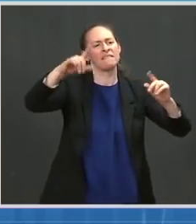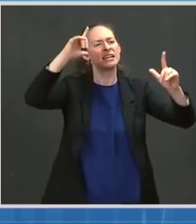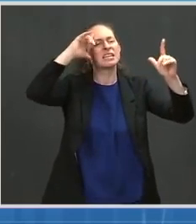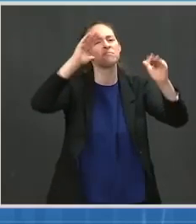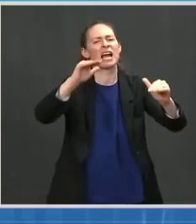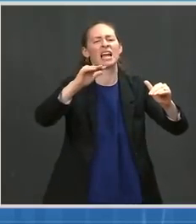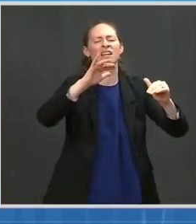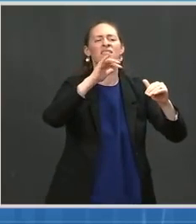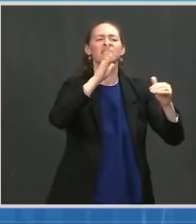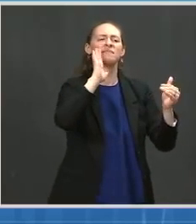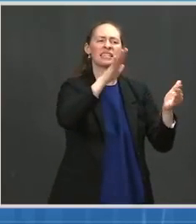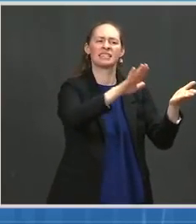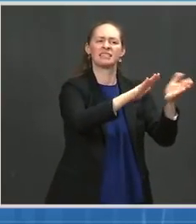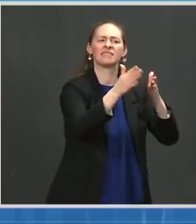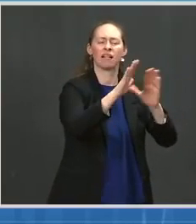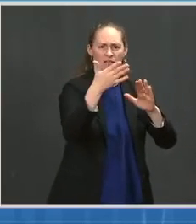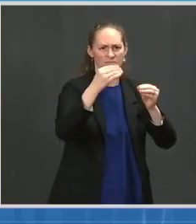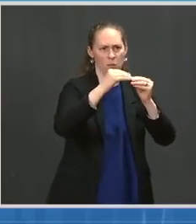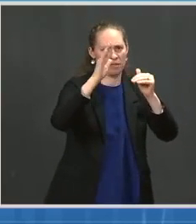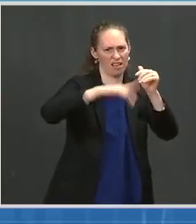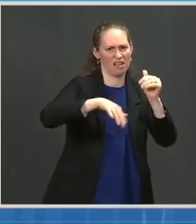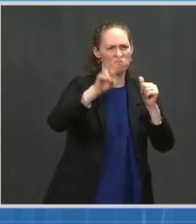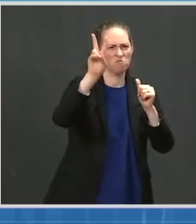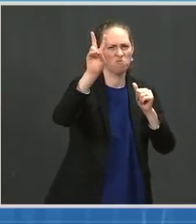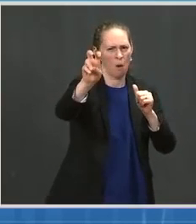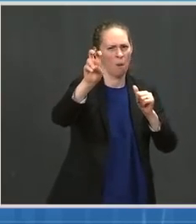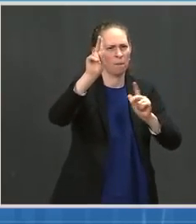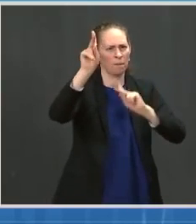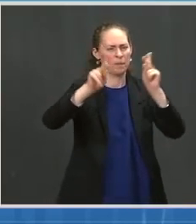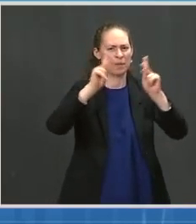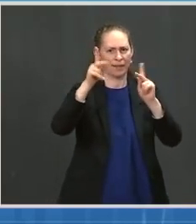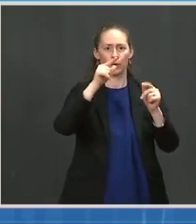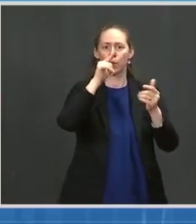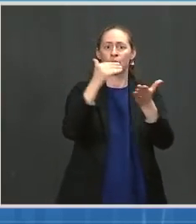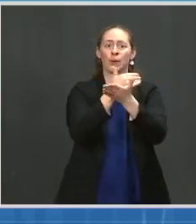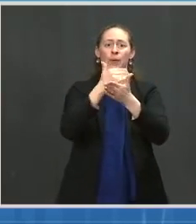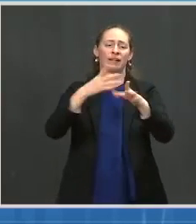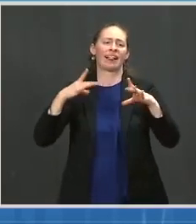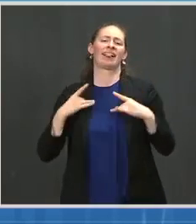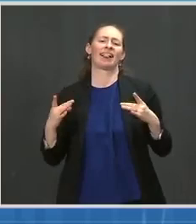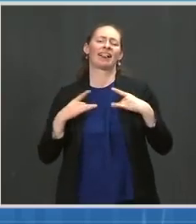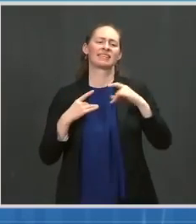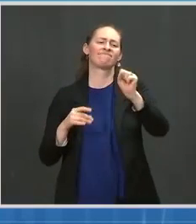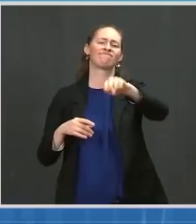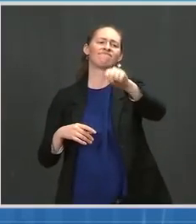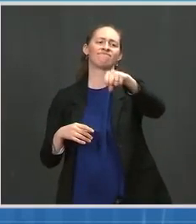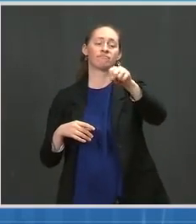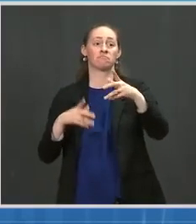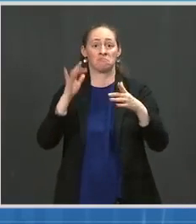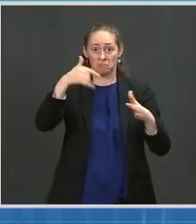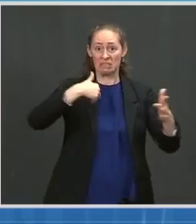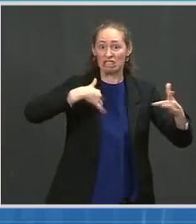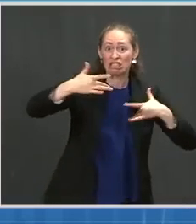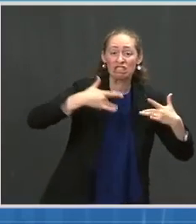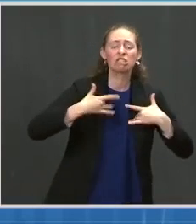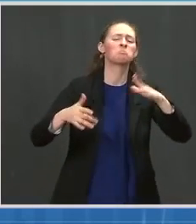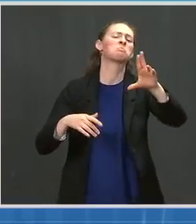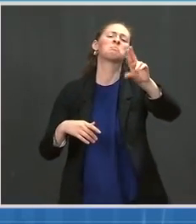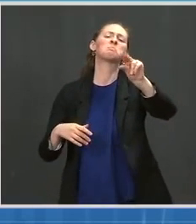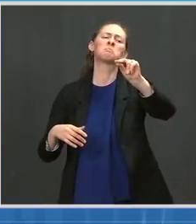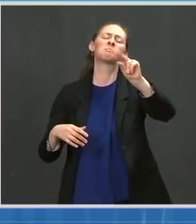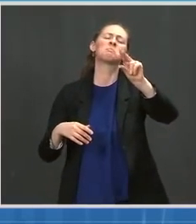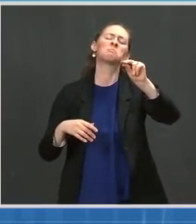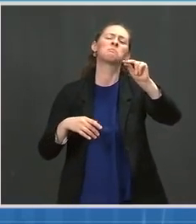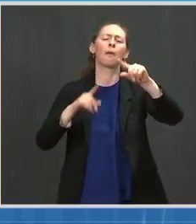200 people who broke through. So there's nothing there yet that's a red flag. We obviously going to keep an eye out on that